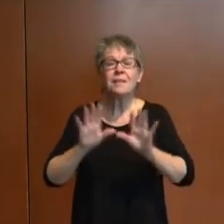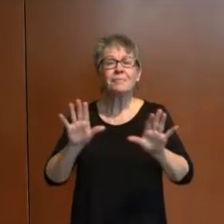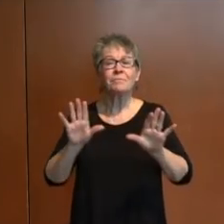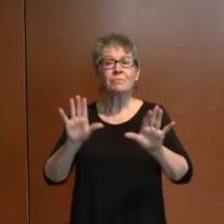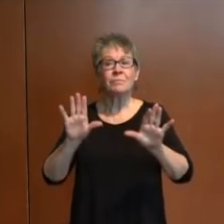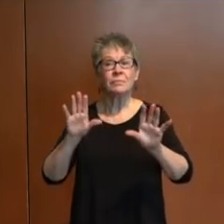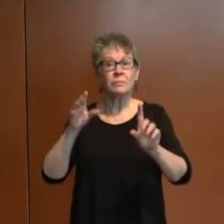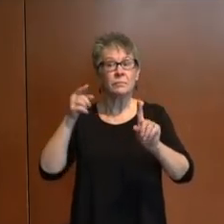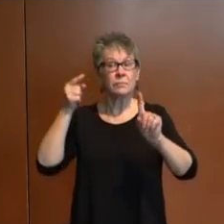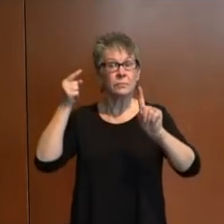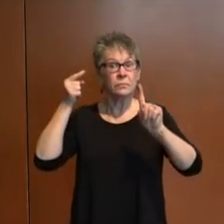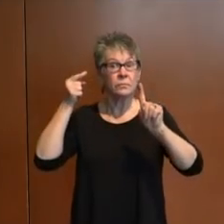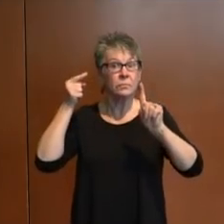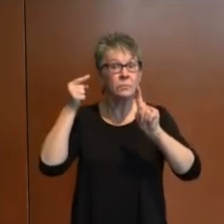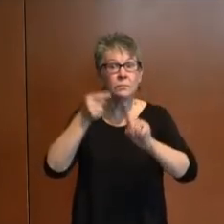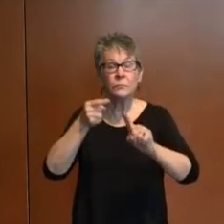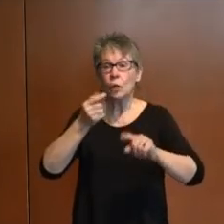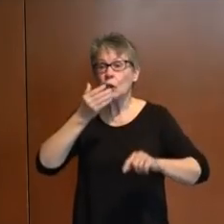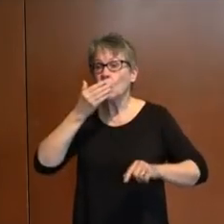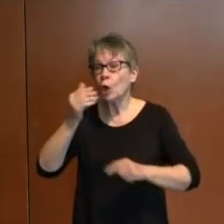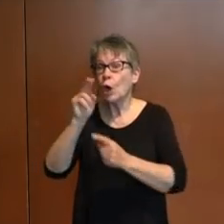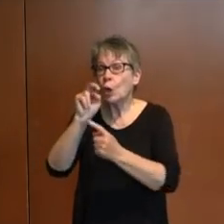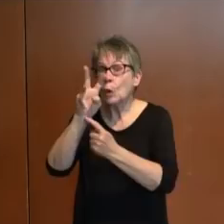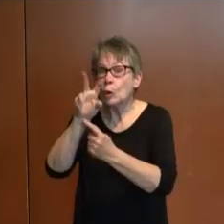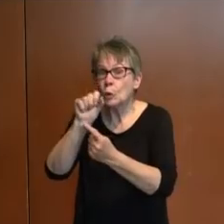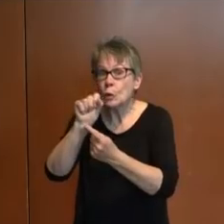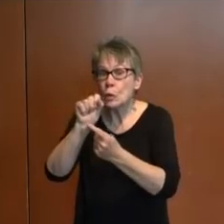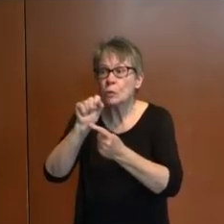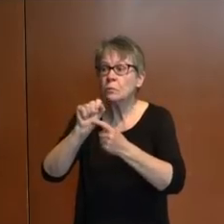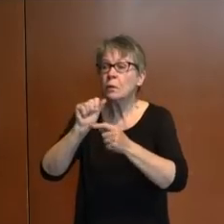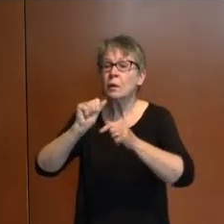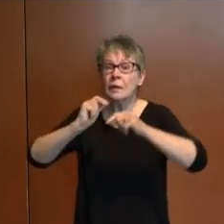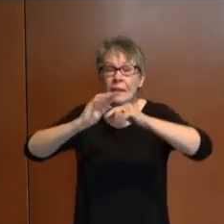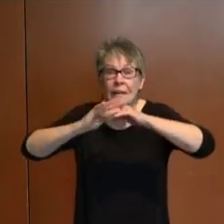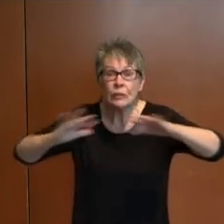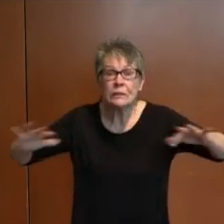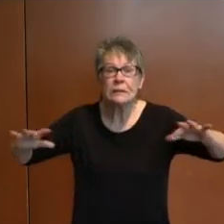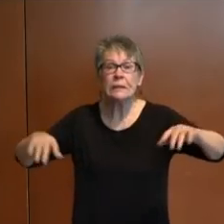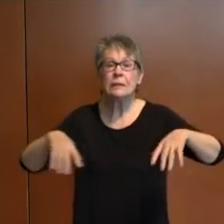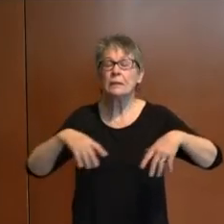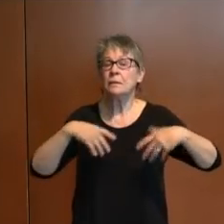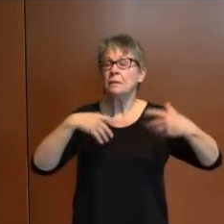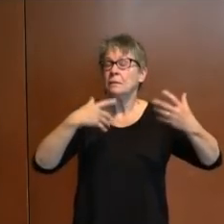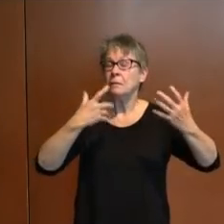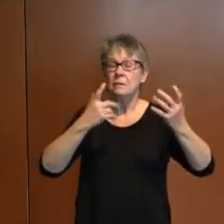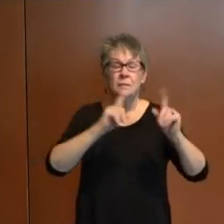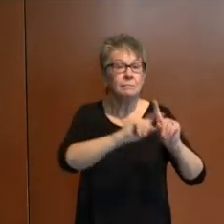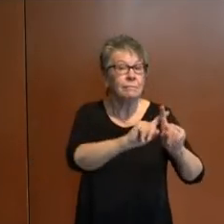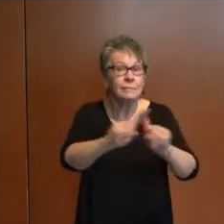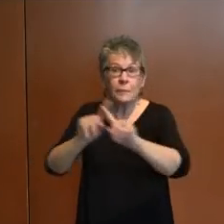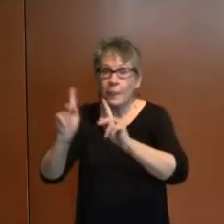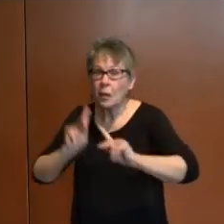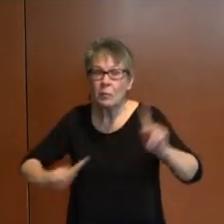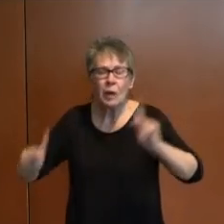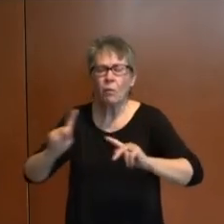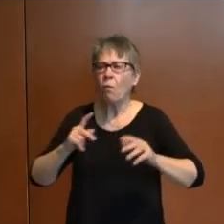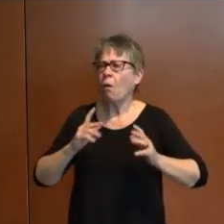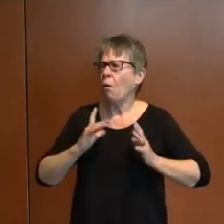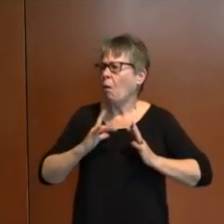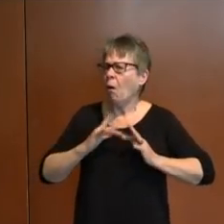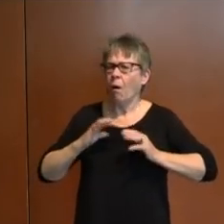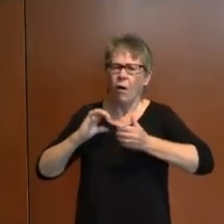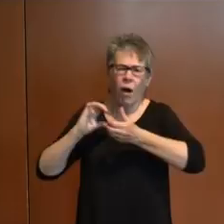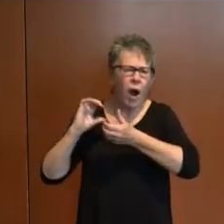of our diversity, we are one family, and I think that's incredibly impressive that we rise and fall as one family, particularly given